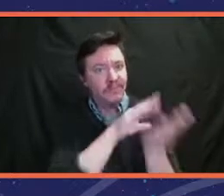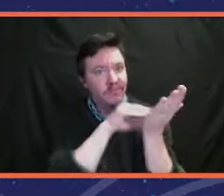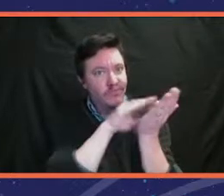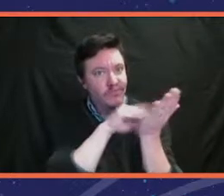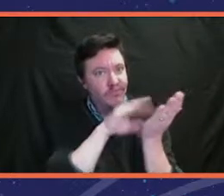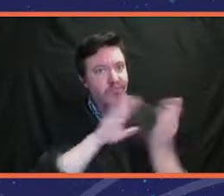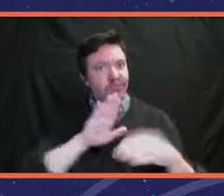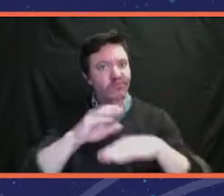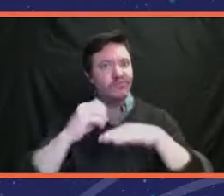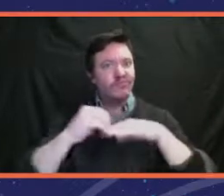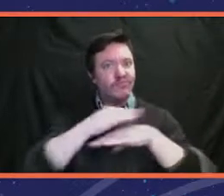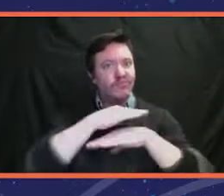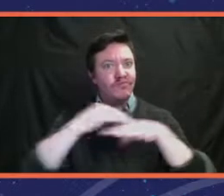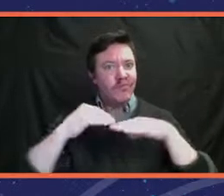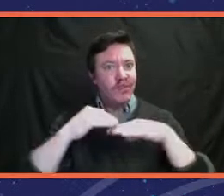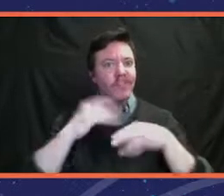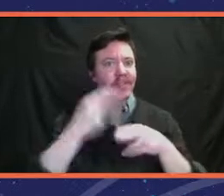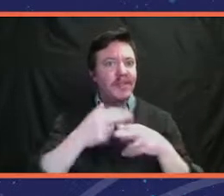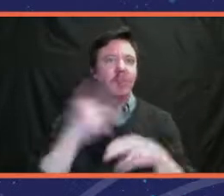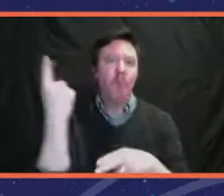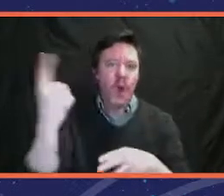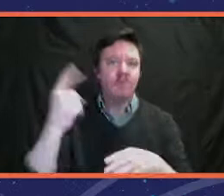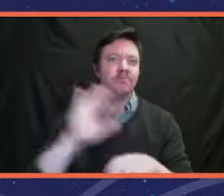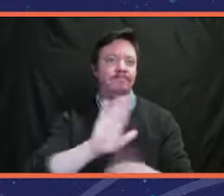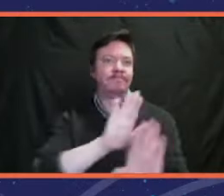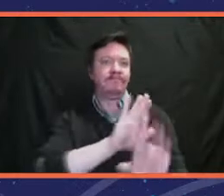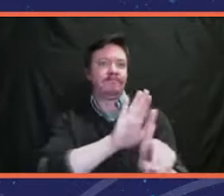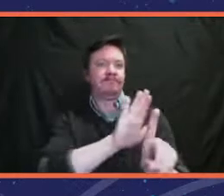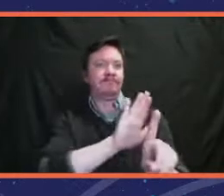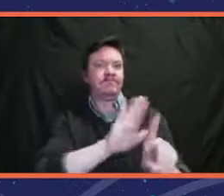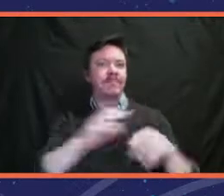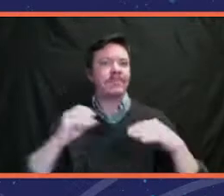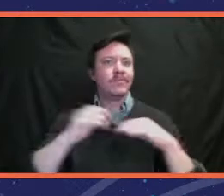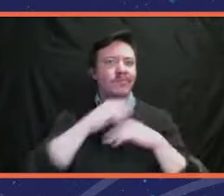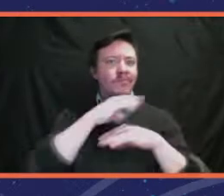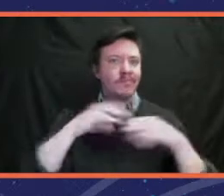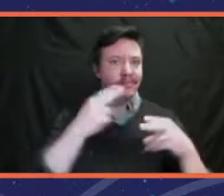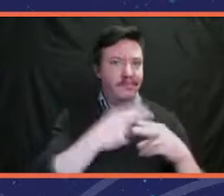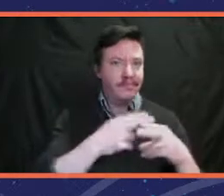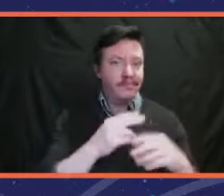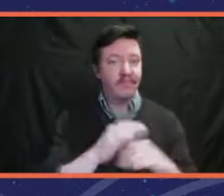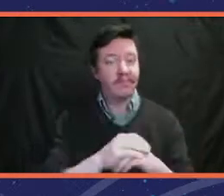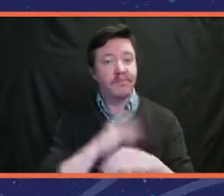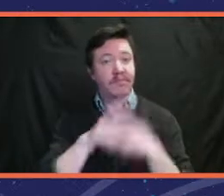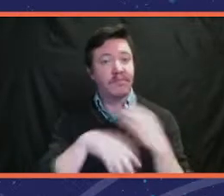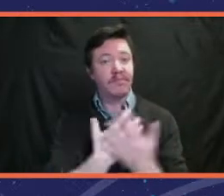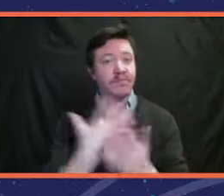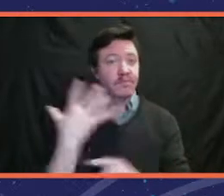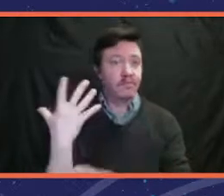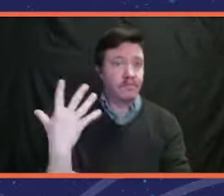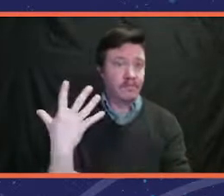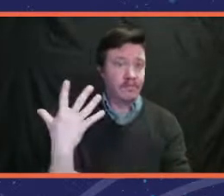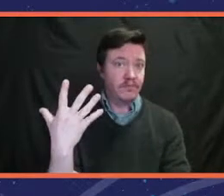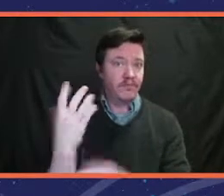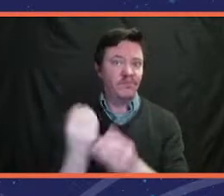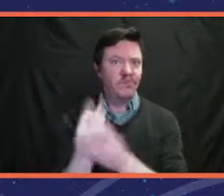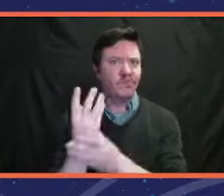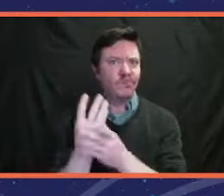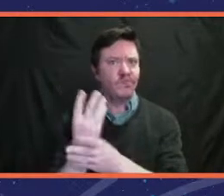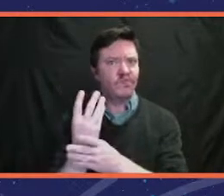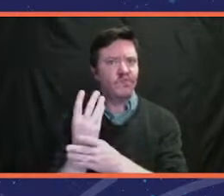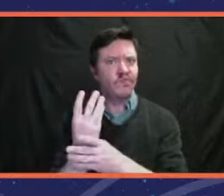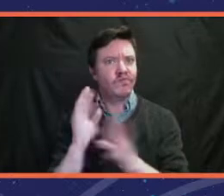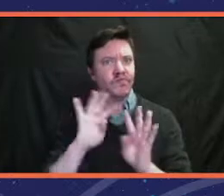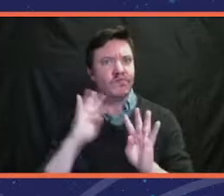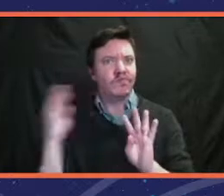of the indigenous names that it carries. And all five of the plants are kind of wept around you in